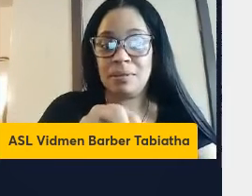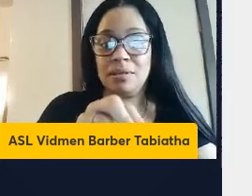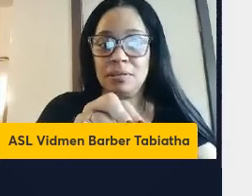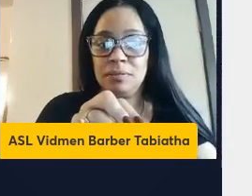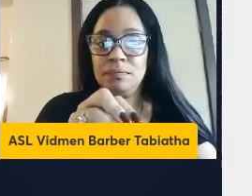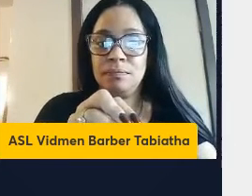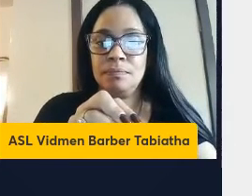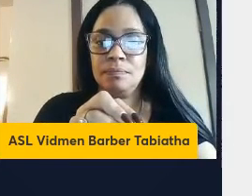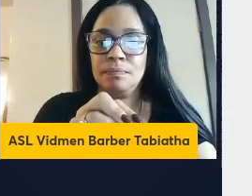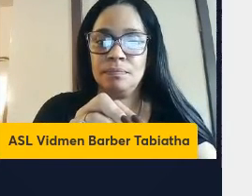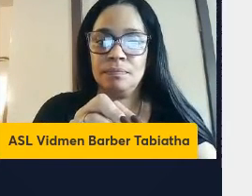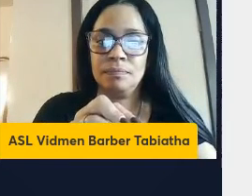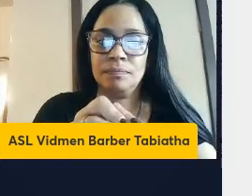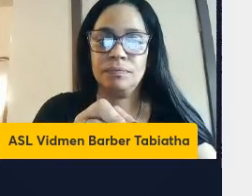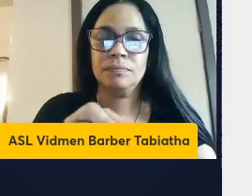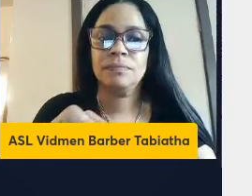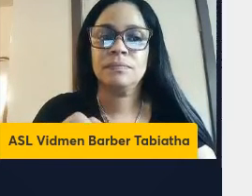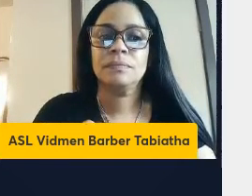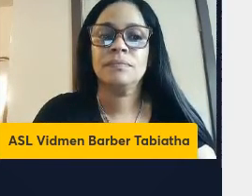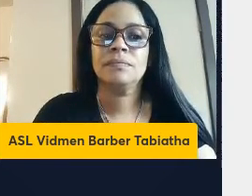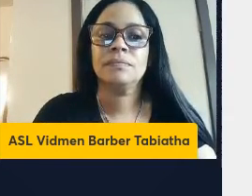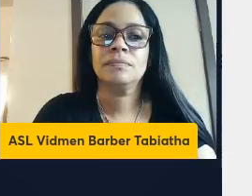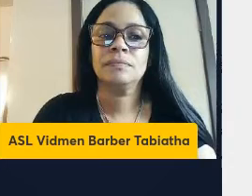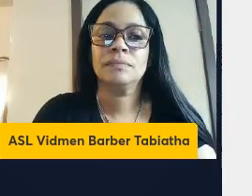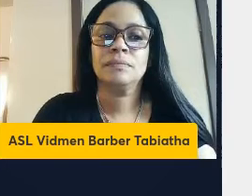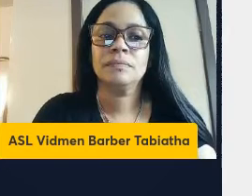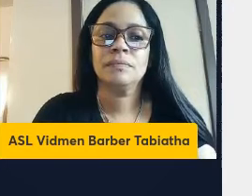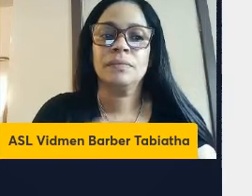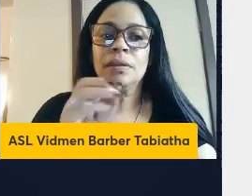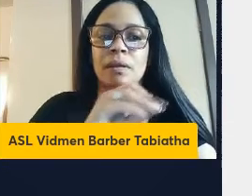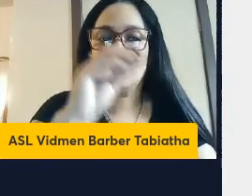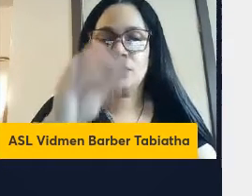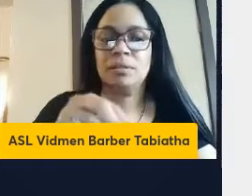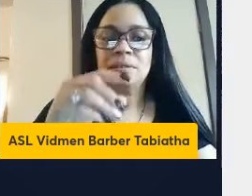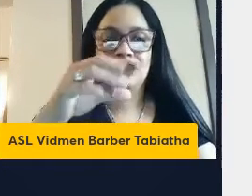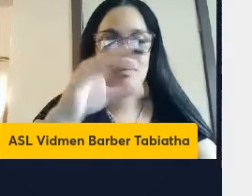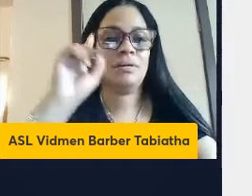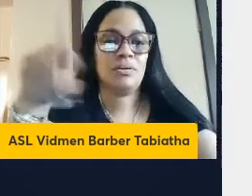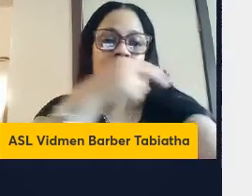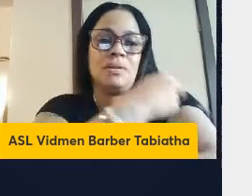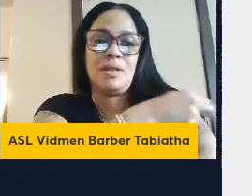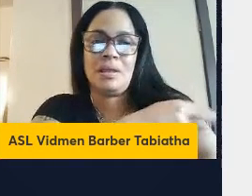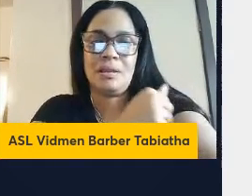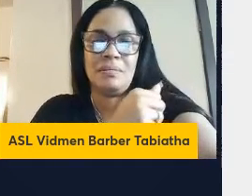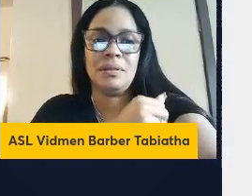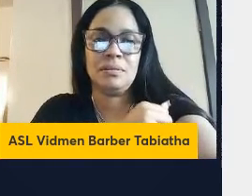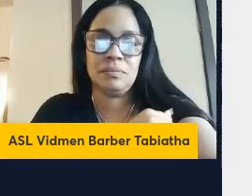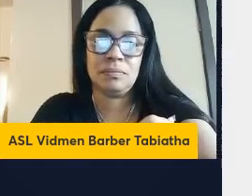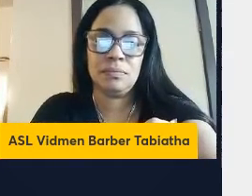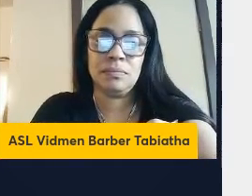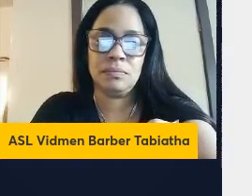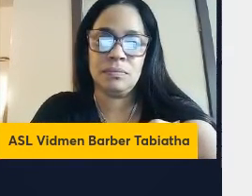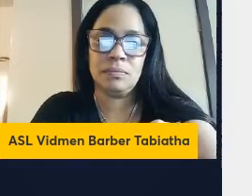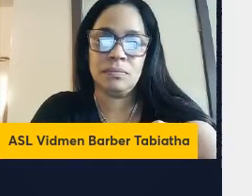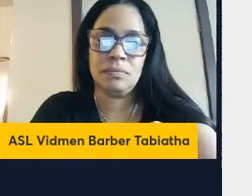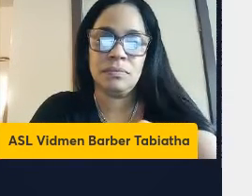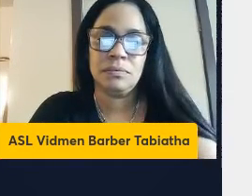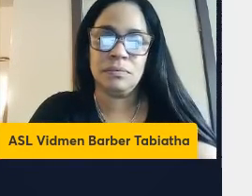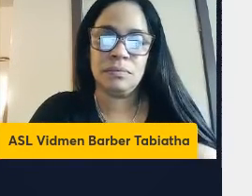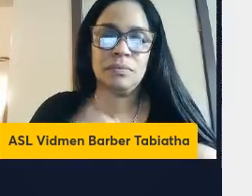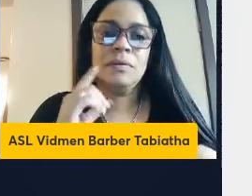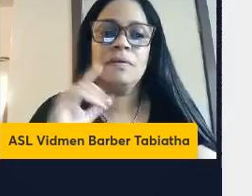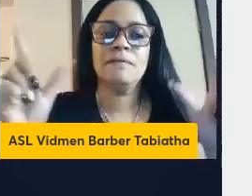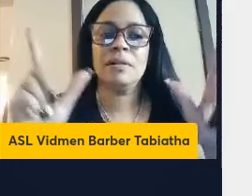are asymptomatic, while the remaining 20% get hospitalized and it can lead to fatality. There is still no